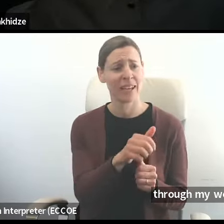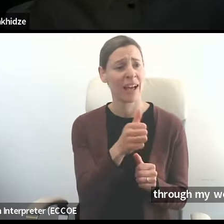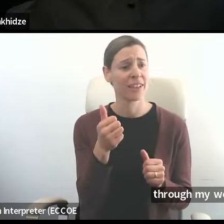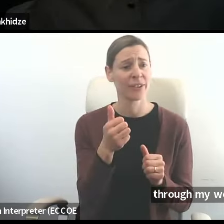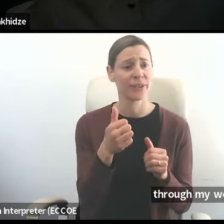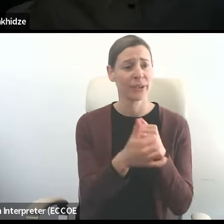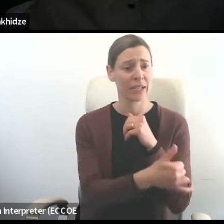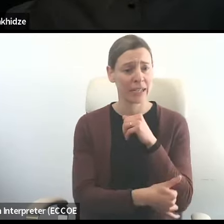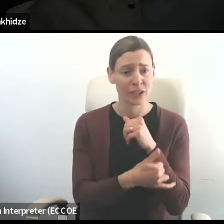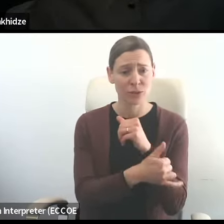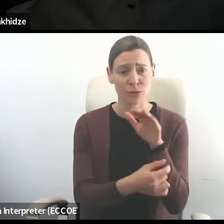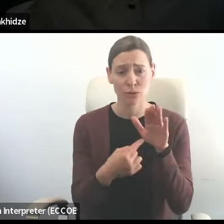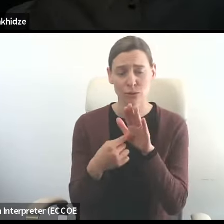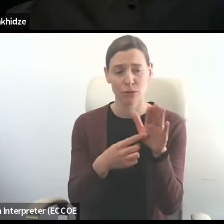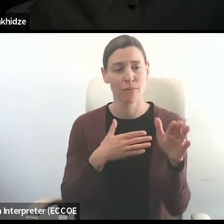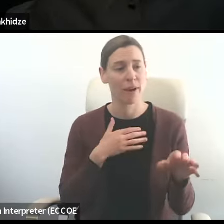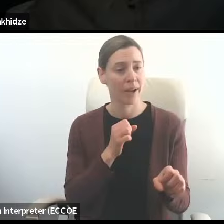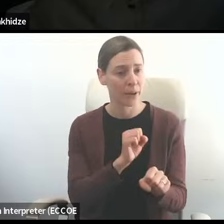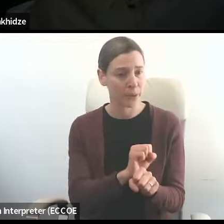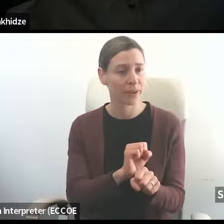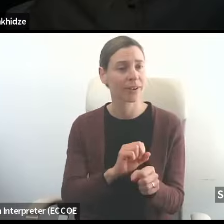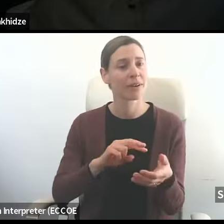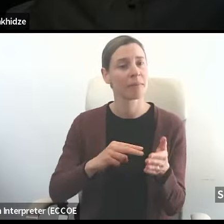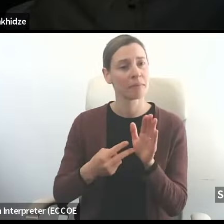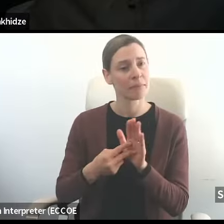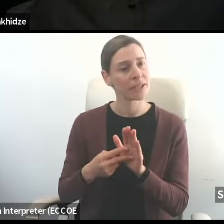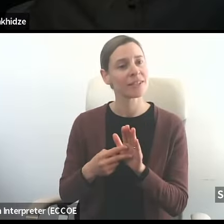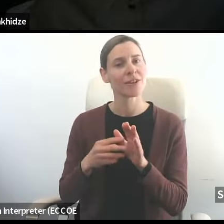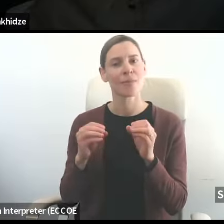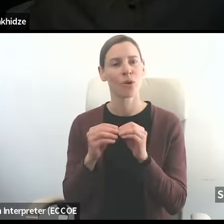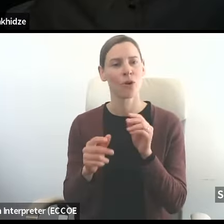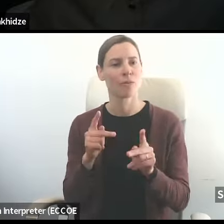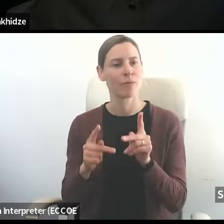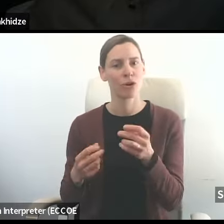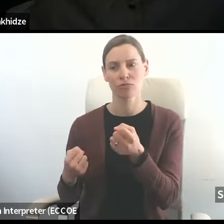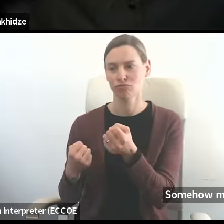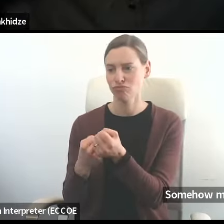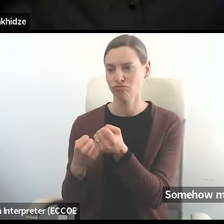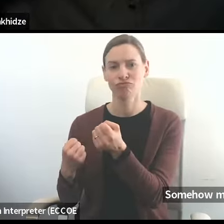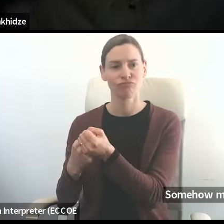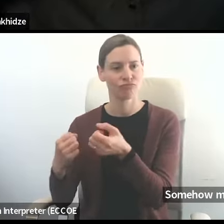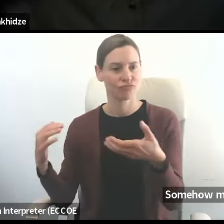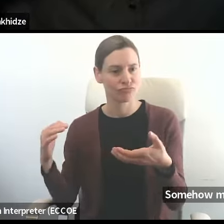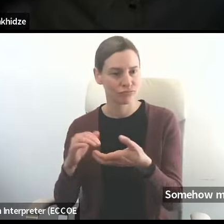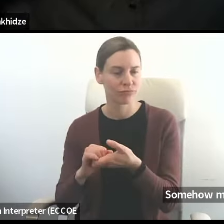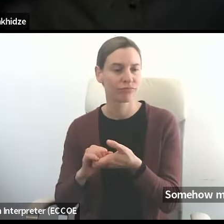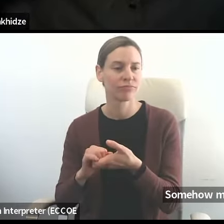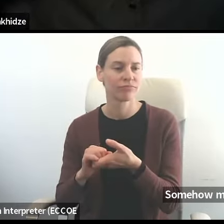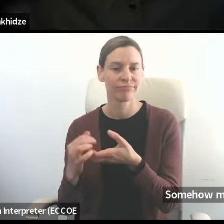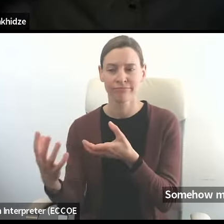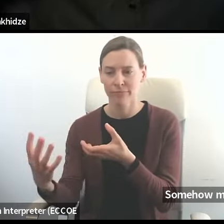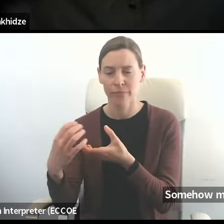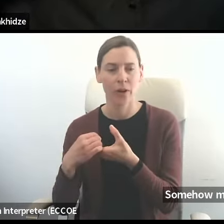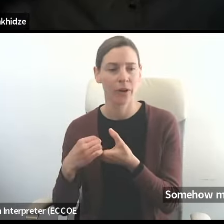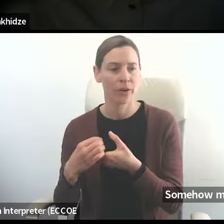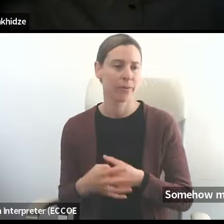Somehow more people get engaged and supportive.